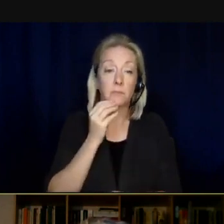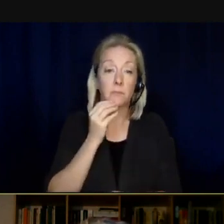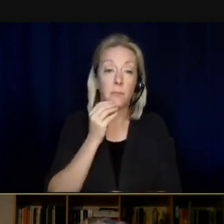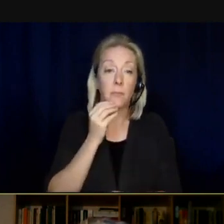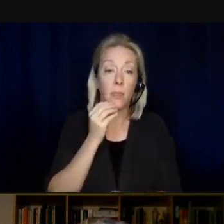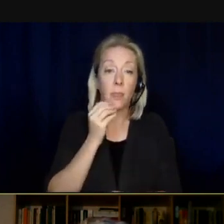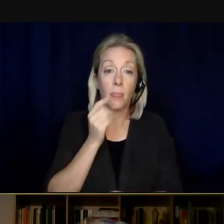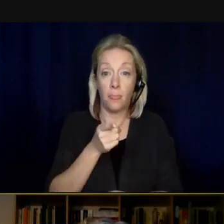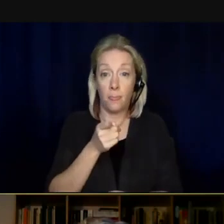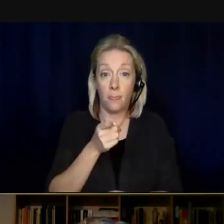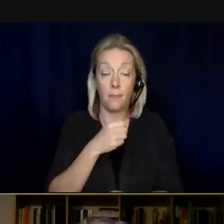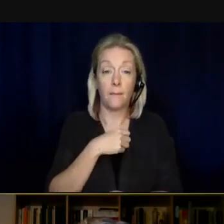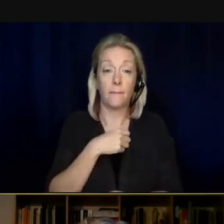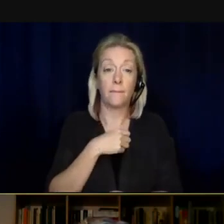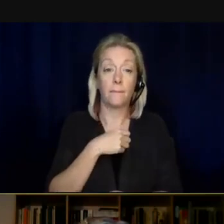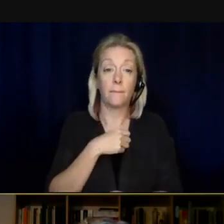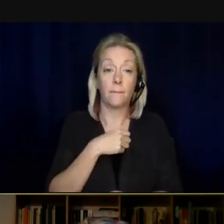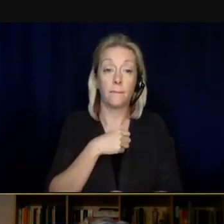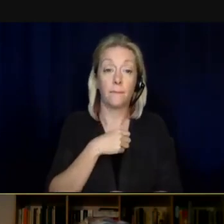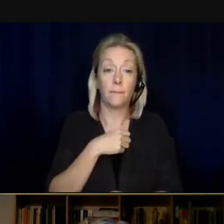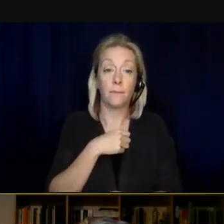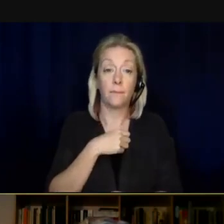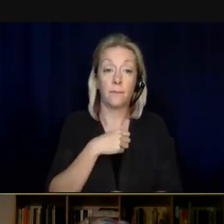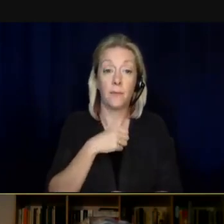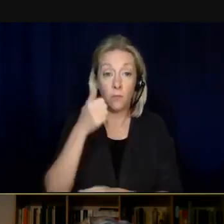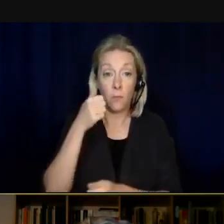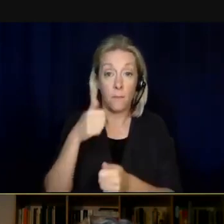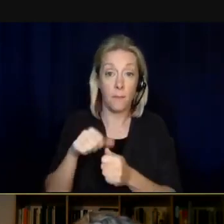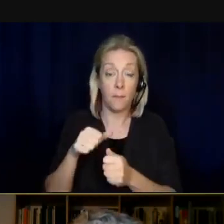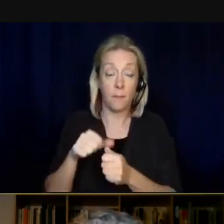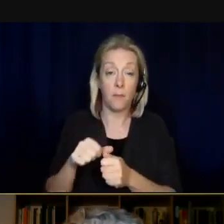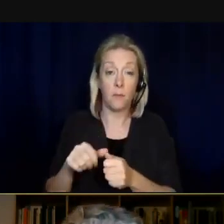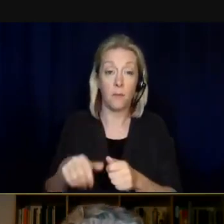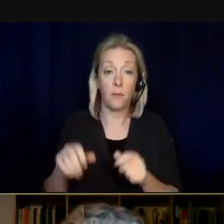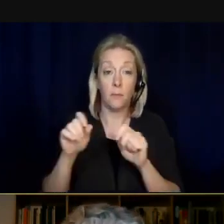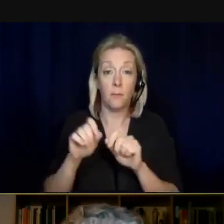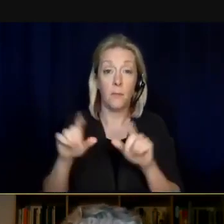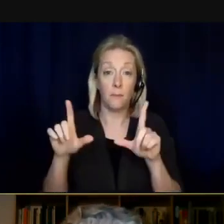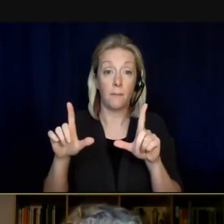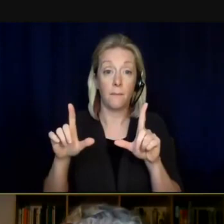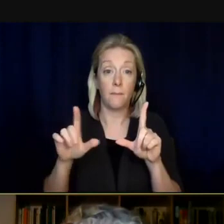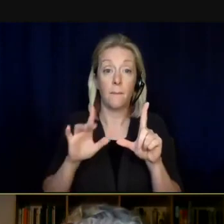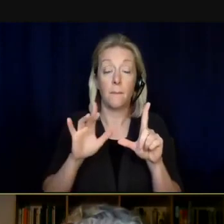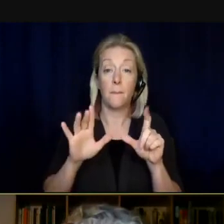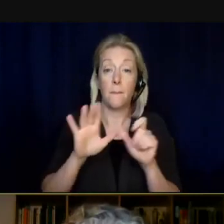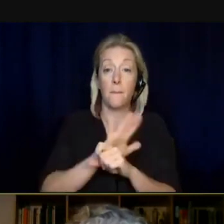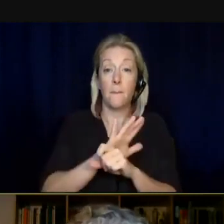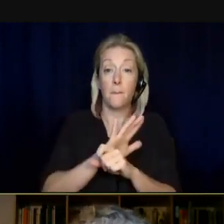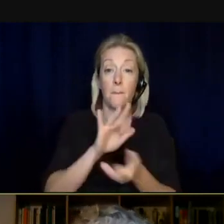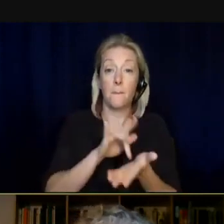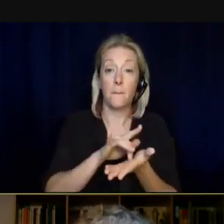Okay, so remember I had this part highlighted, and this allowed me to fill in the